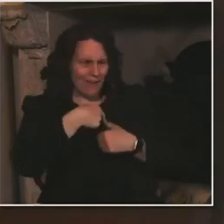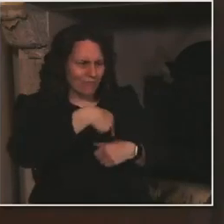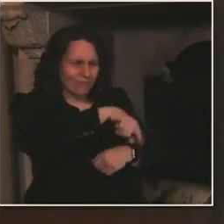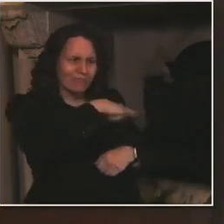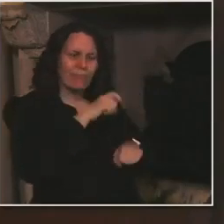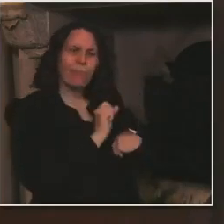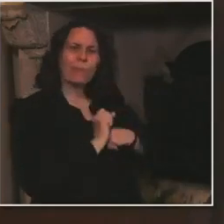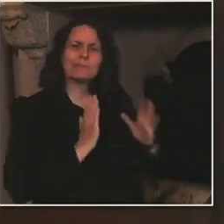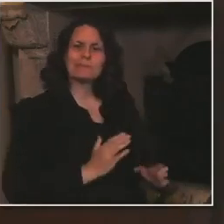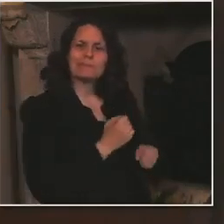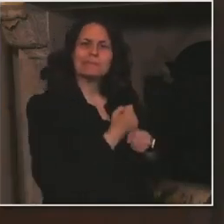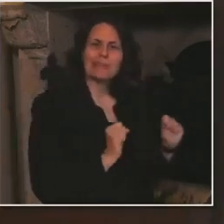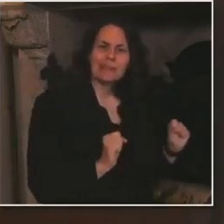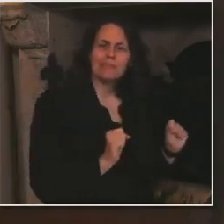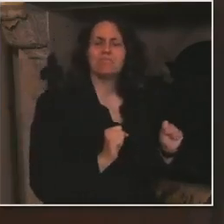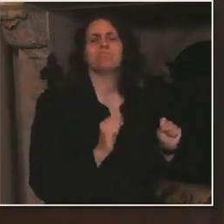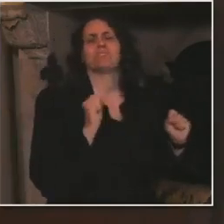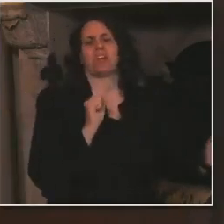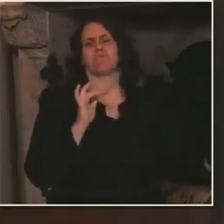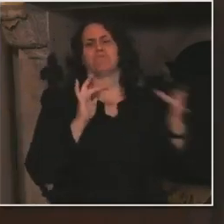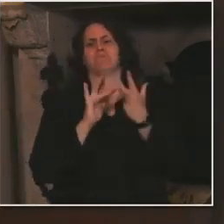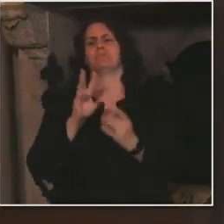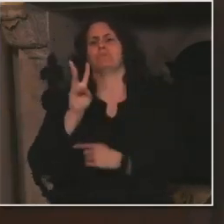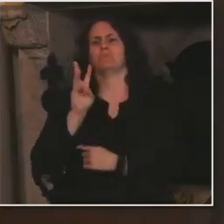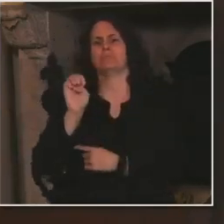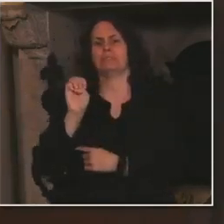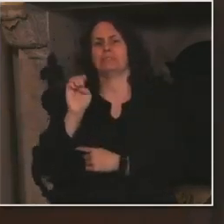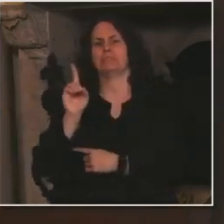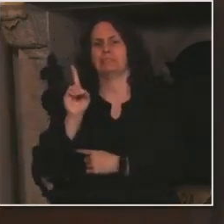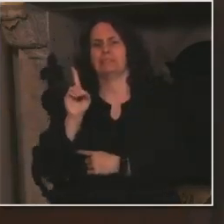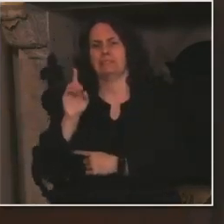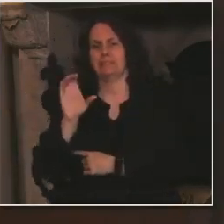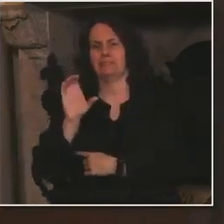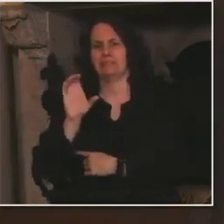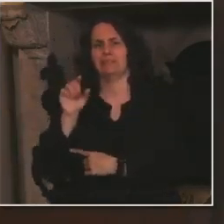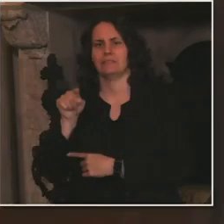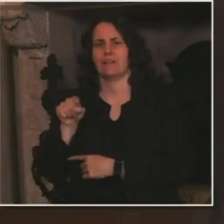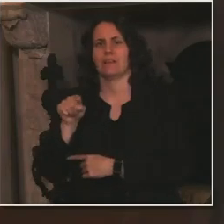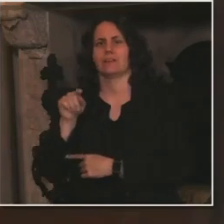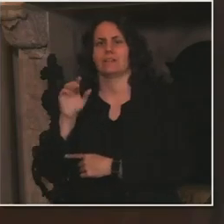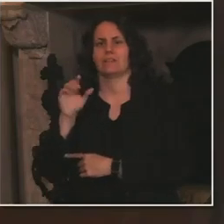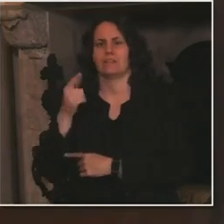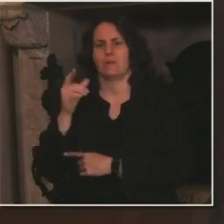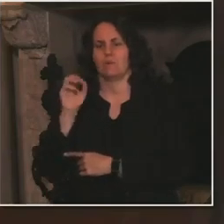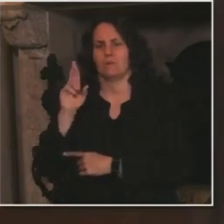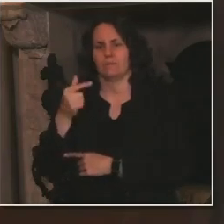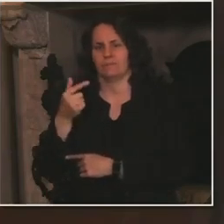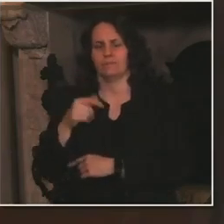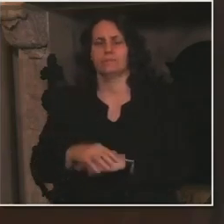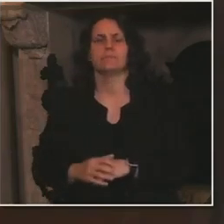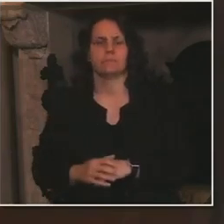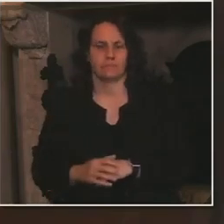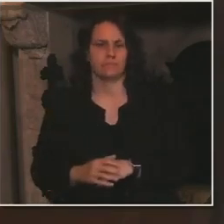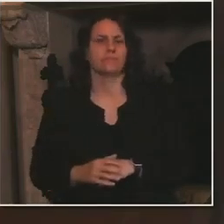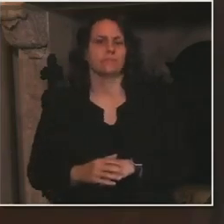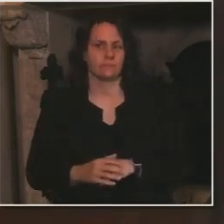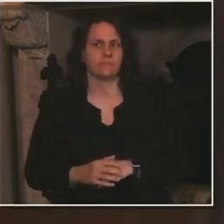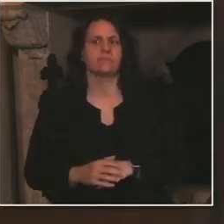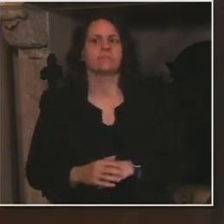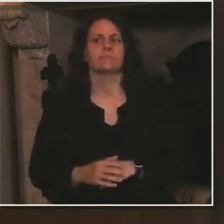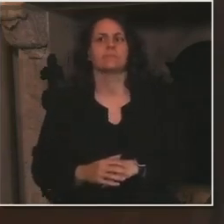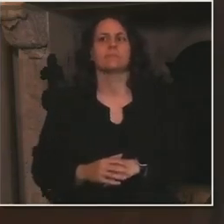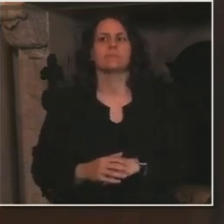safe, please visit wedc.org. While we're turning the dial a notch on what some of our businesses